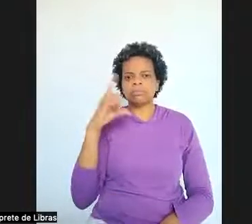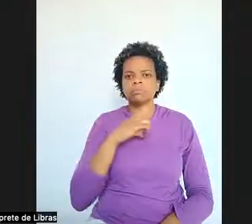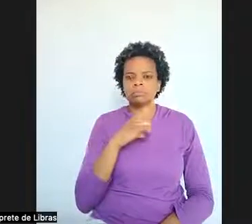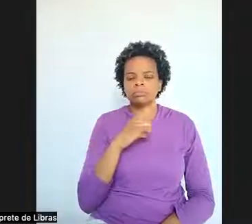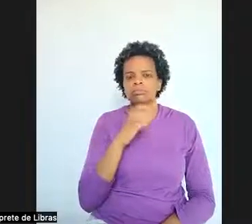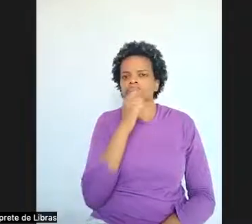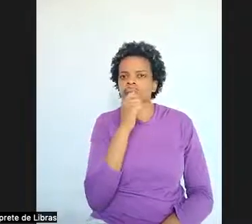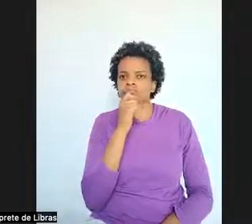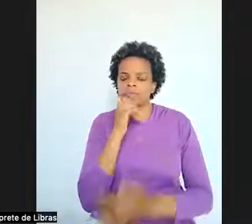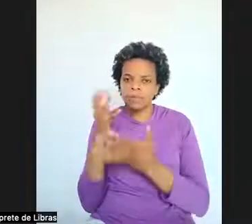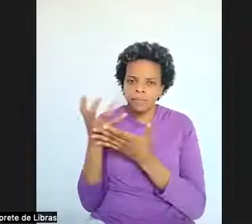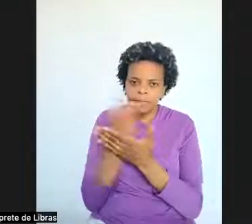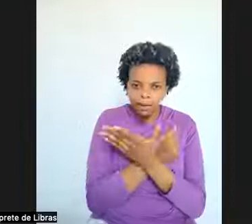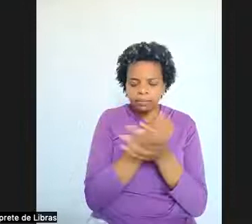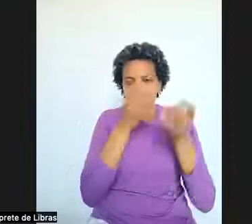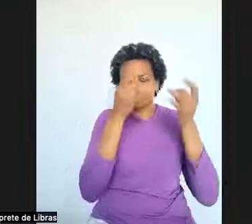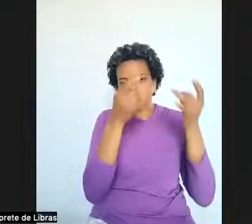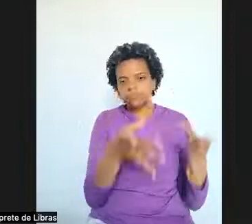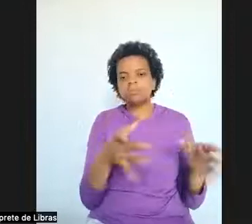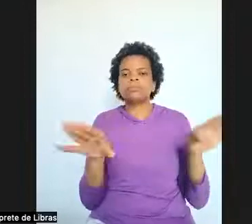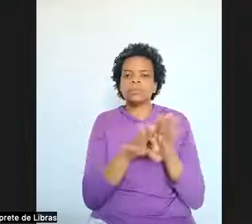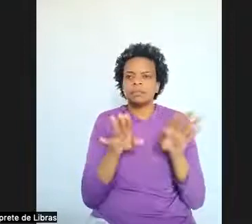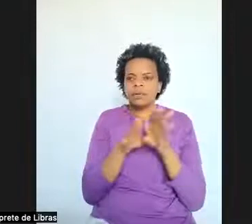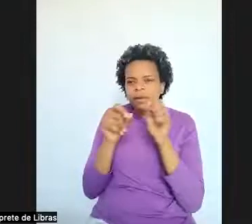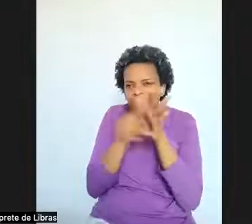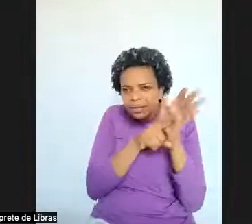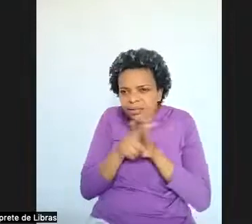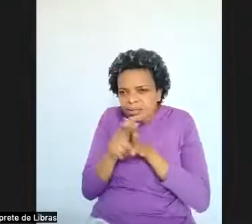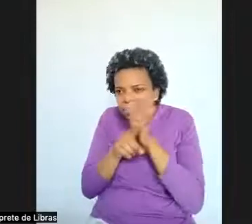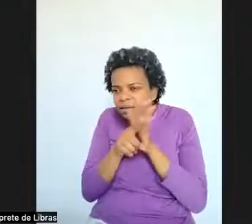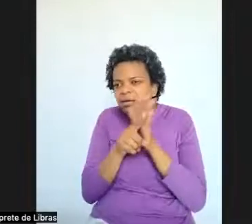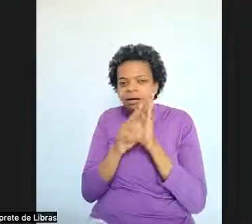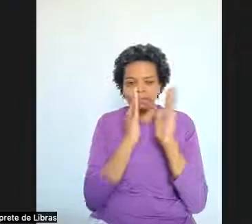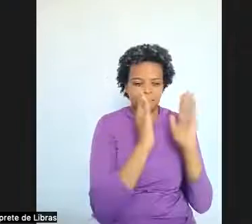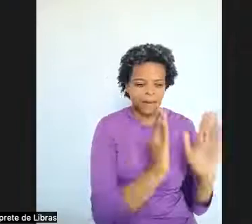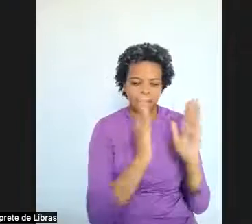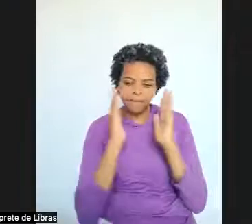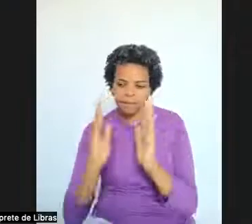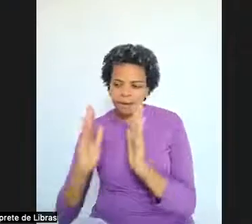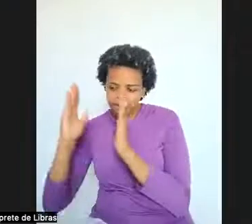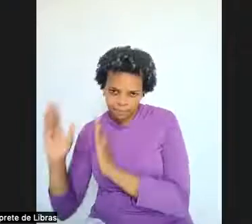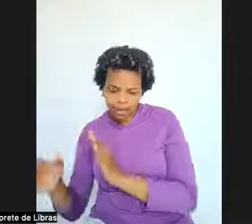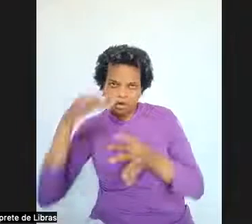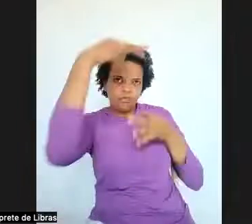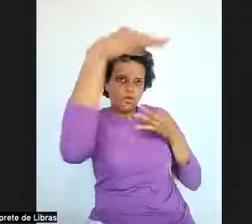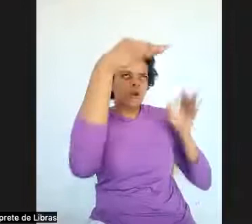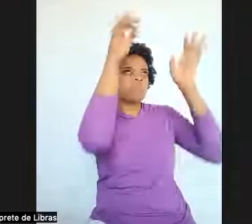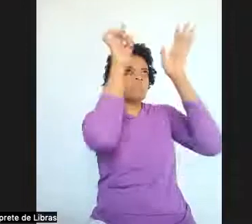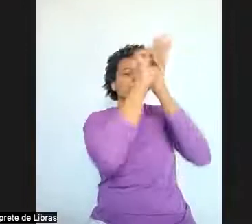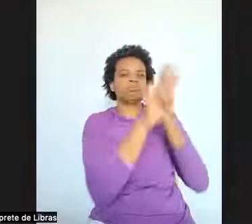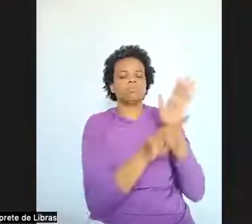scientifically strict when we think of our waste collection, because we have to do screening, we have